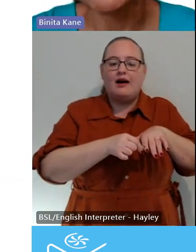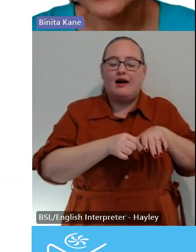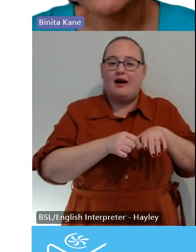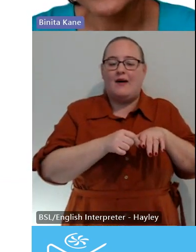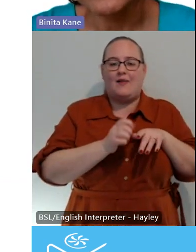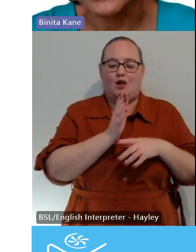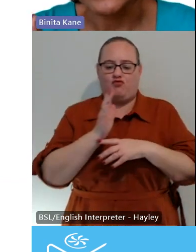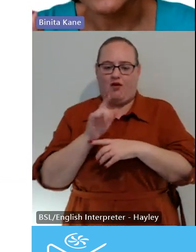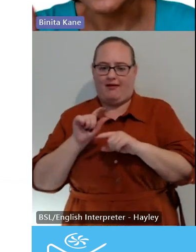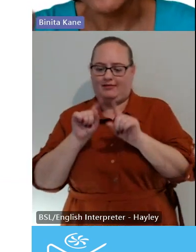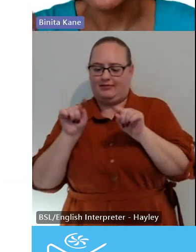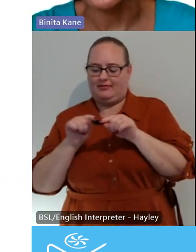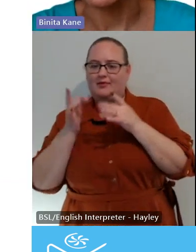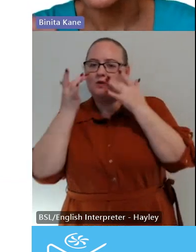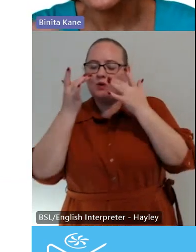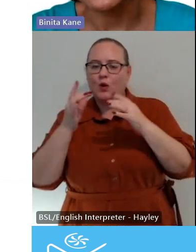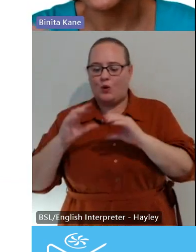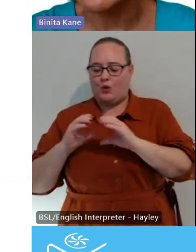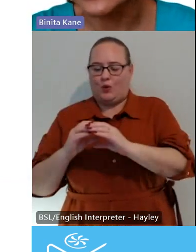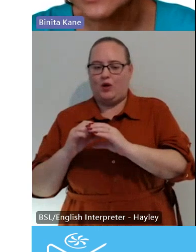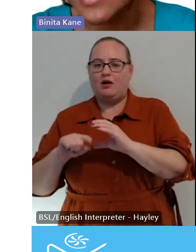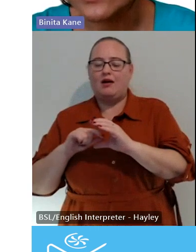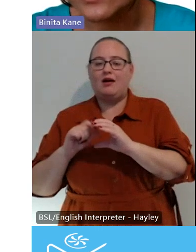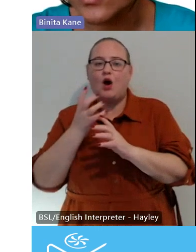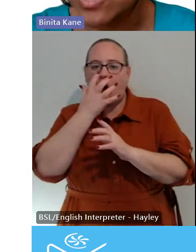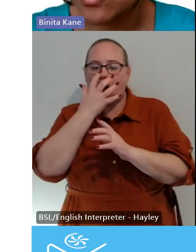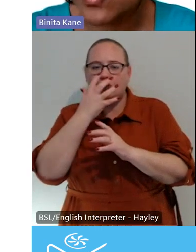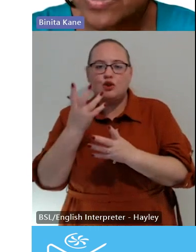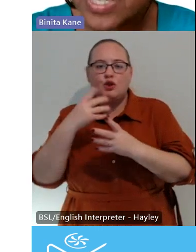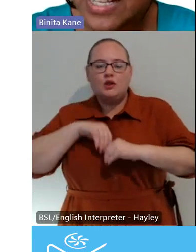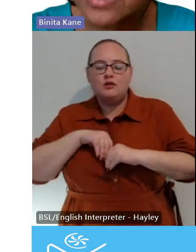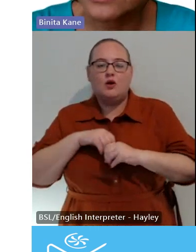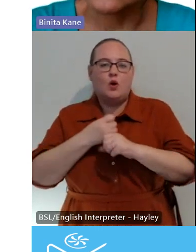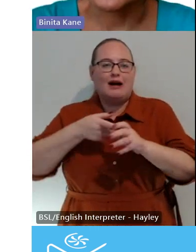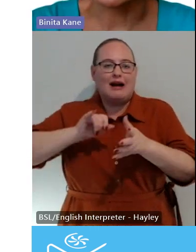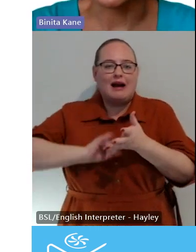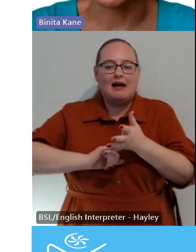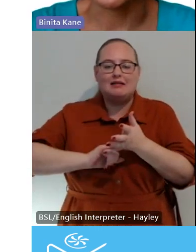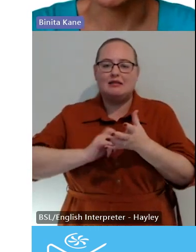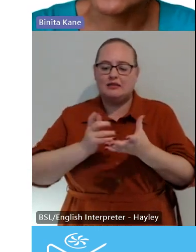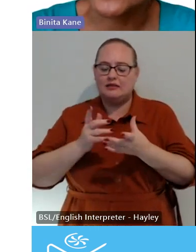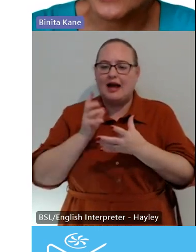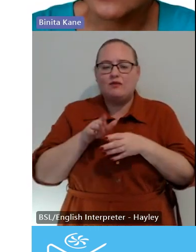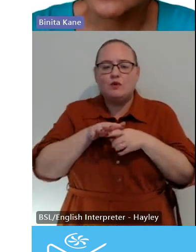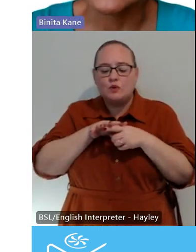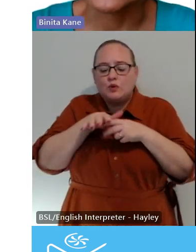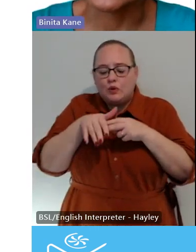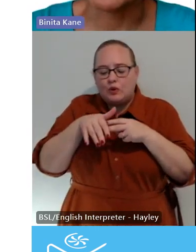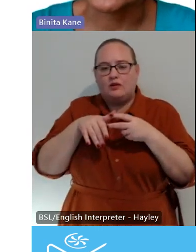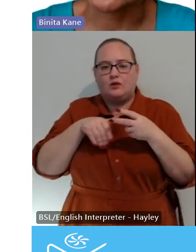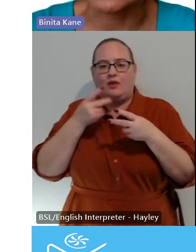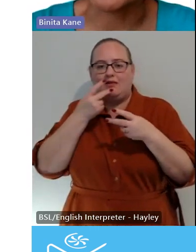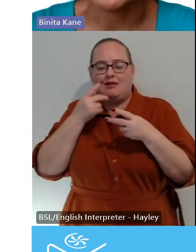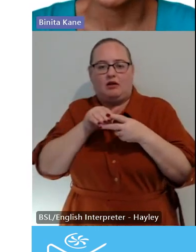shows you that the oxygen and the gases, whatever's in the air, has got to get across one cell on the alveolar wall, one cell into